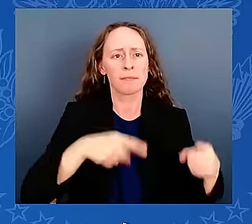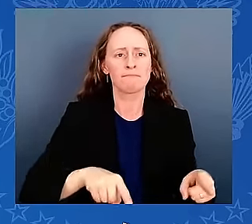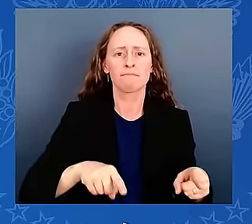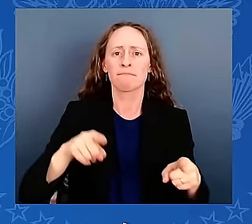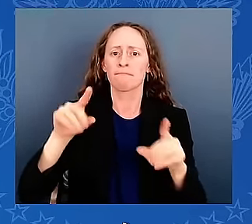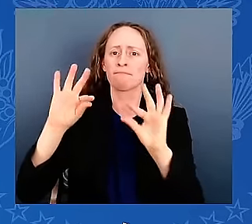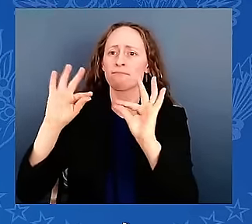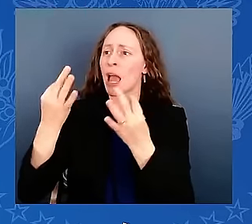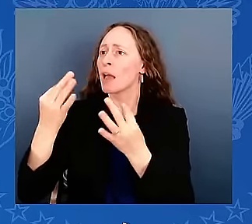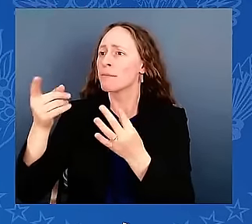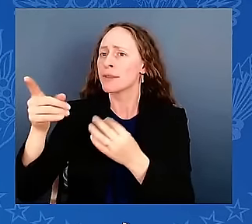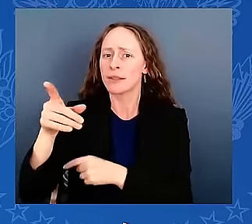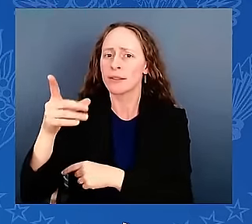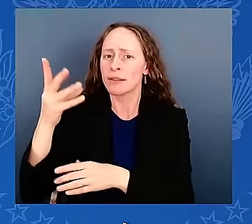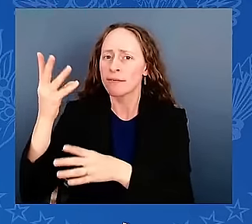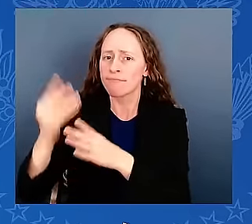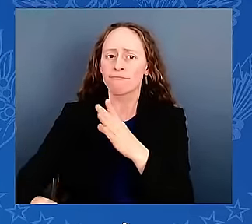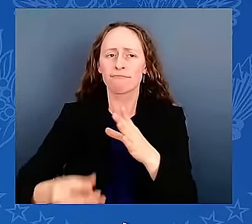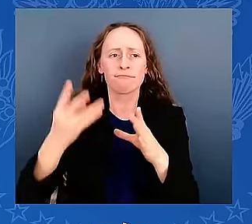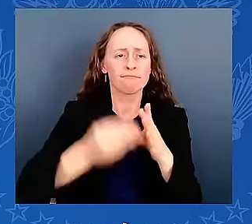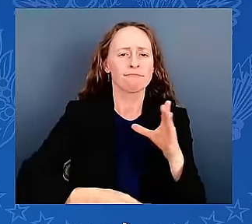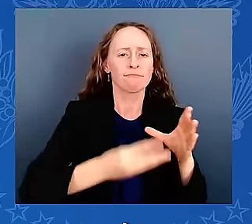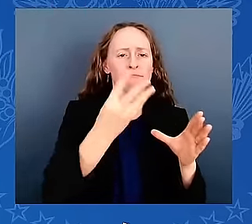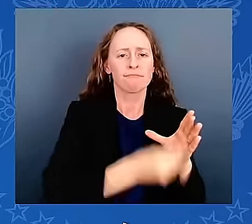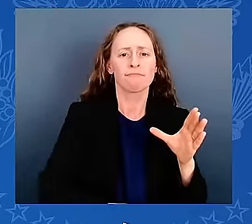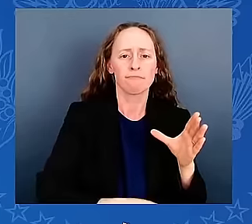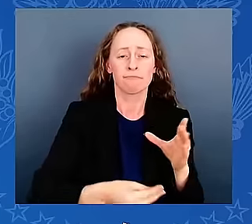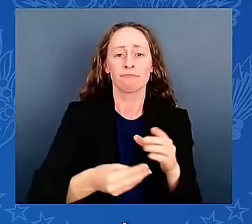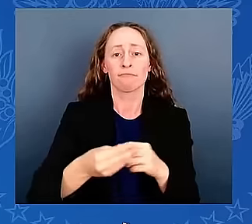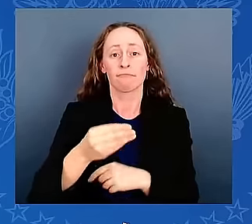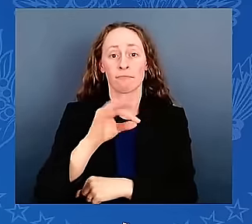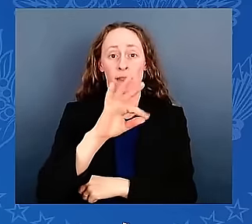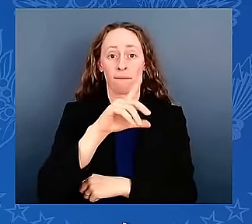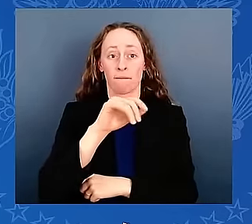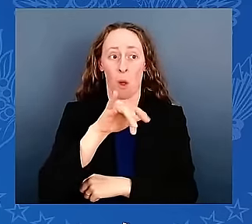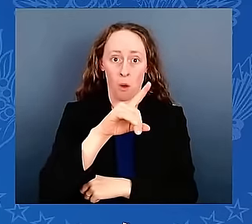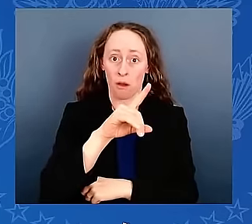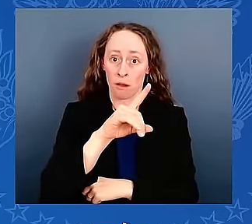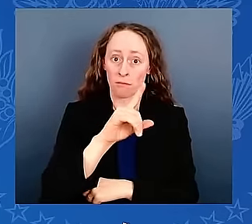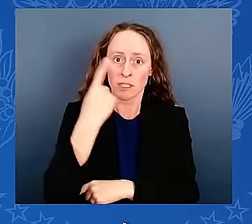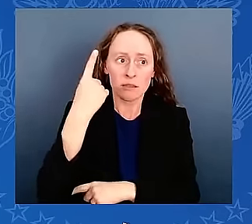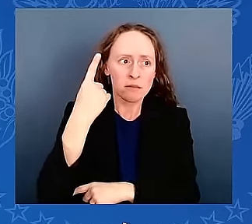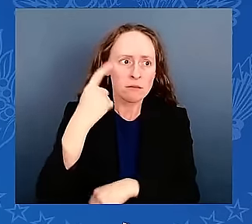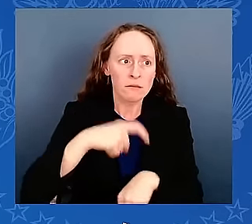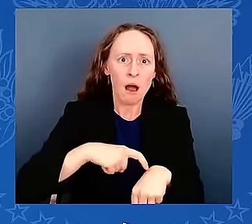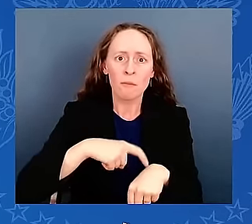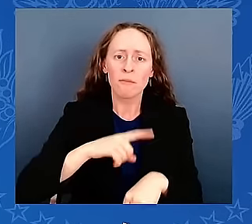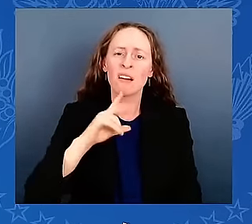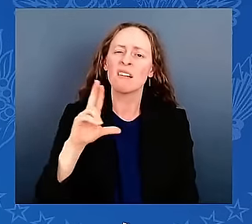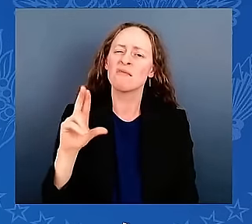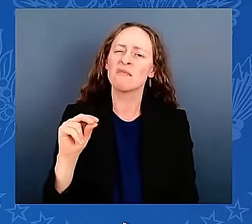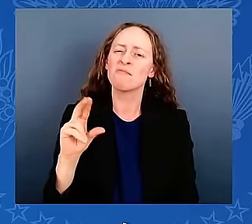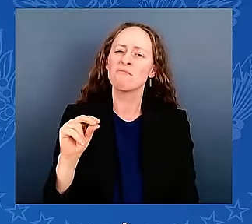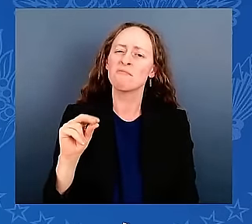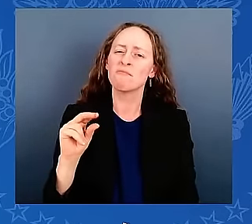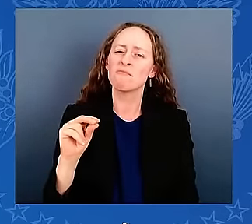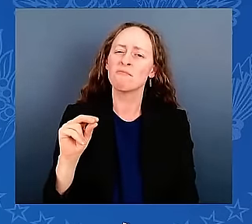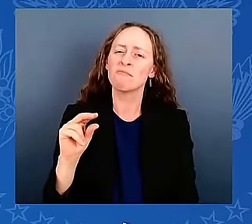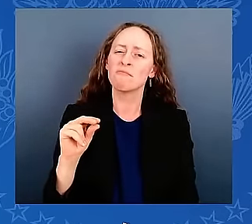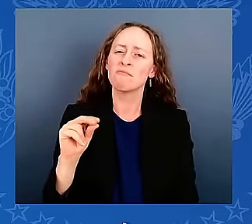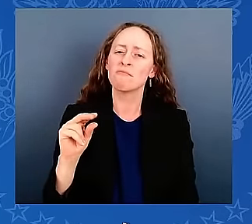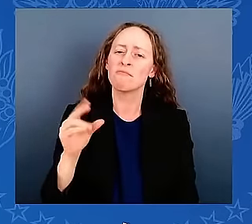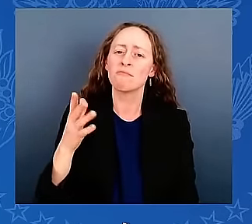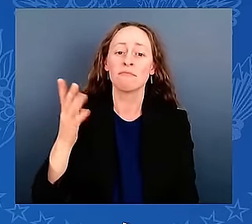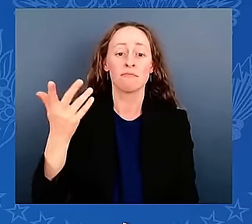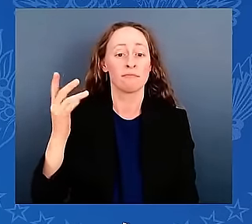first. And if we don't get police reform, it will not be the last, sad